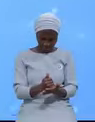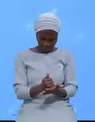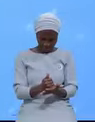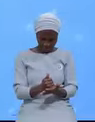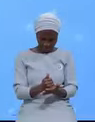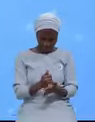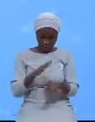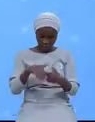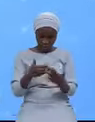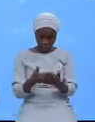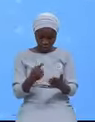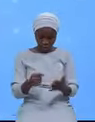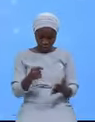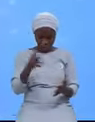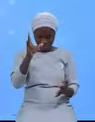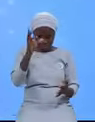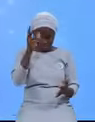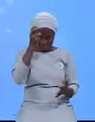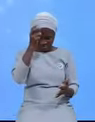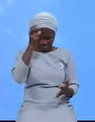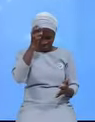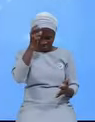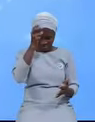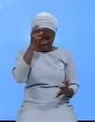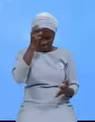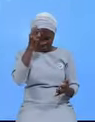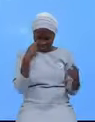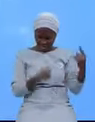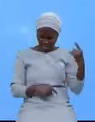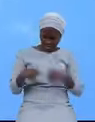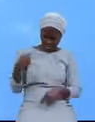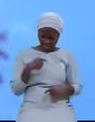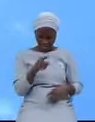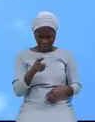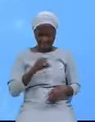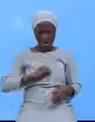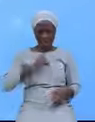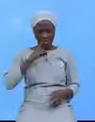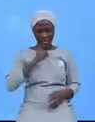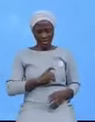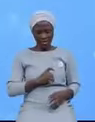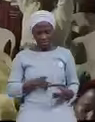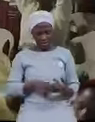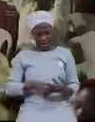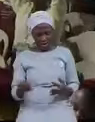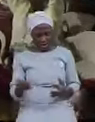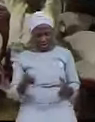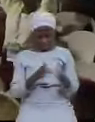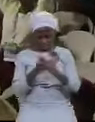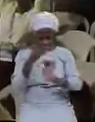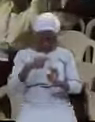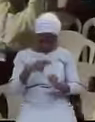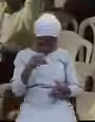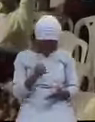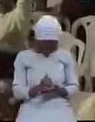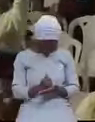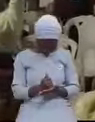the demon possession and torment, I command, get out in Jesus'